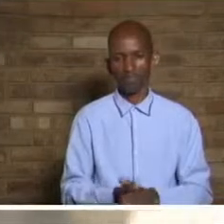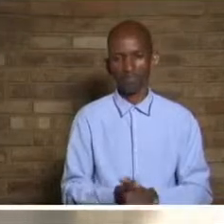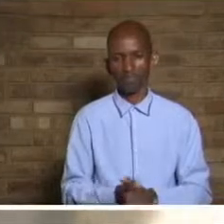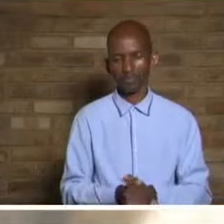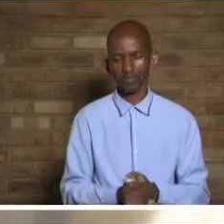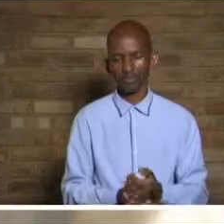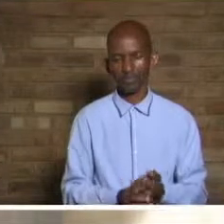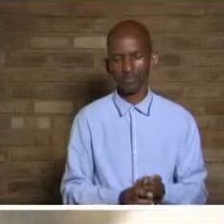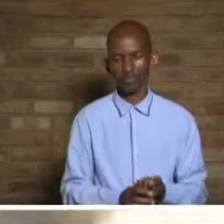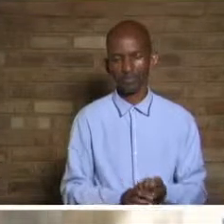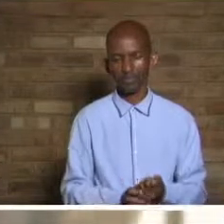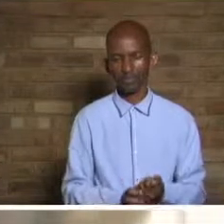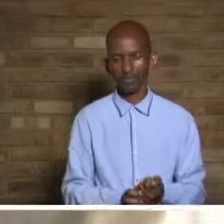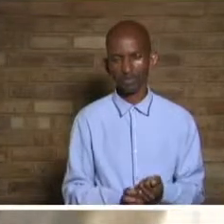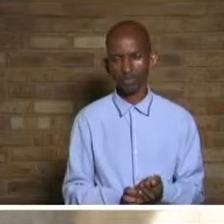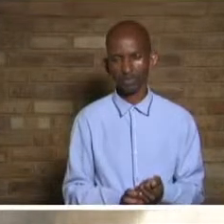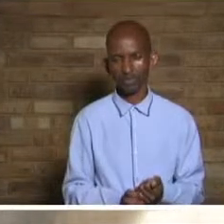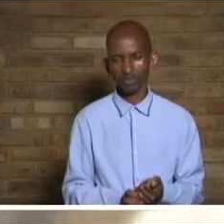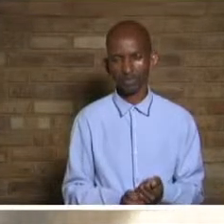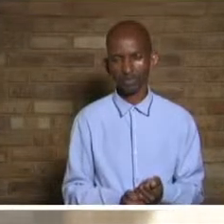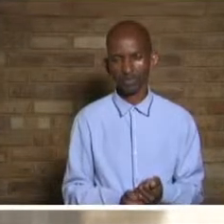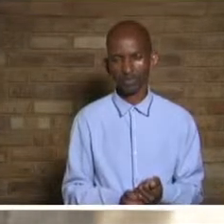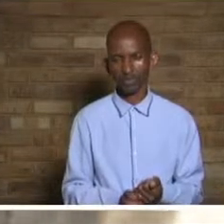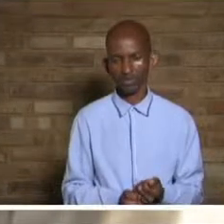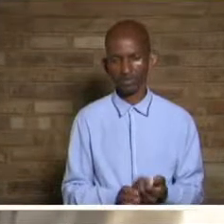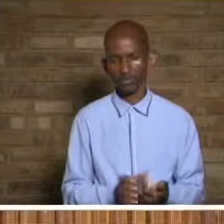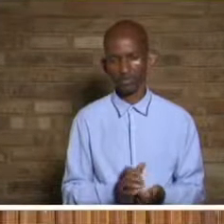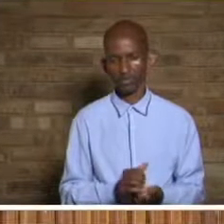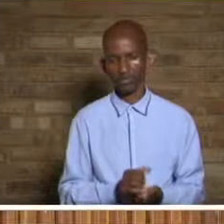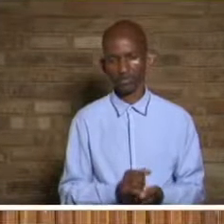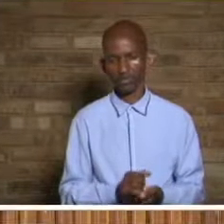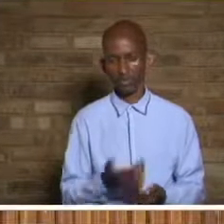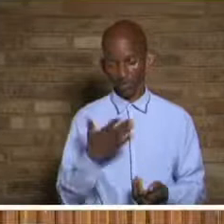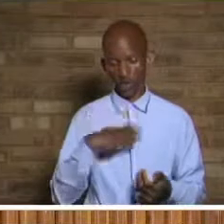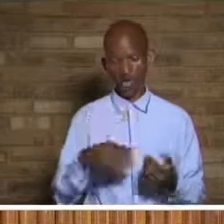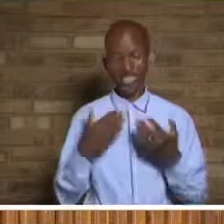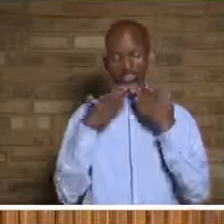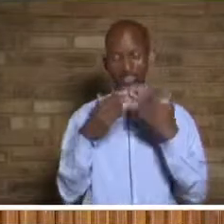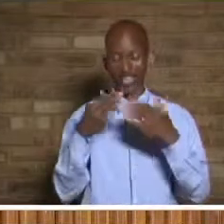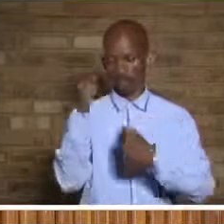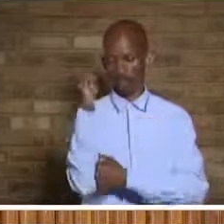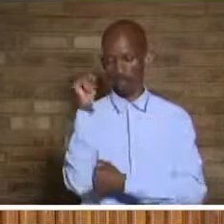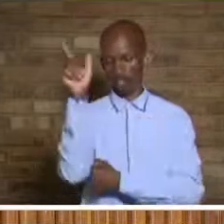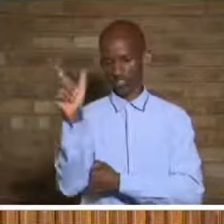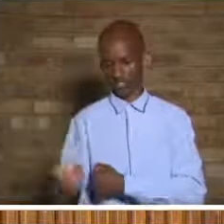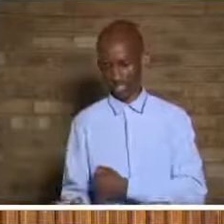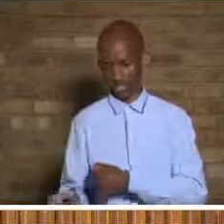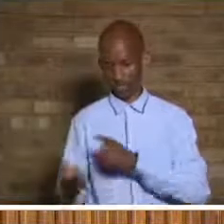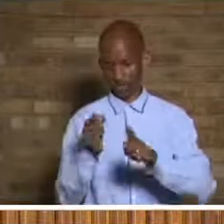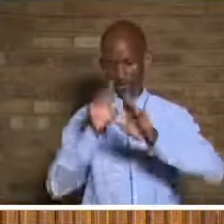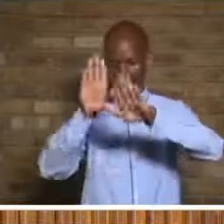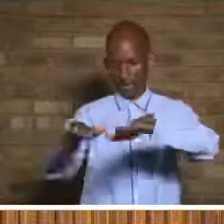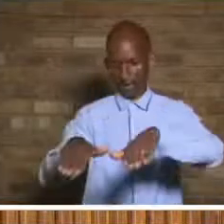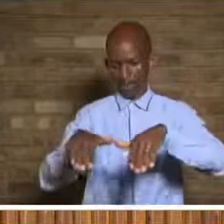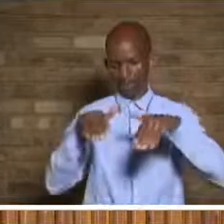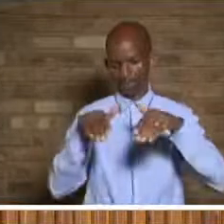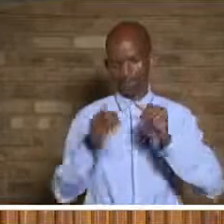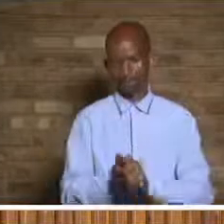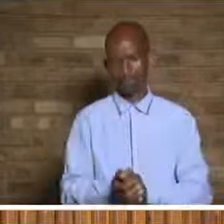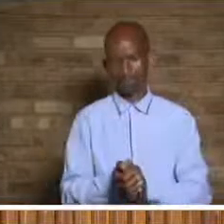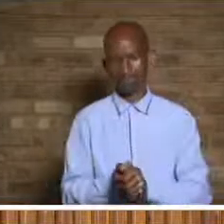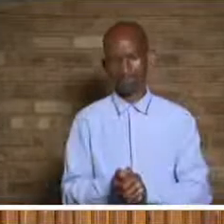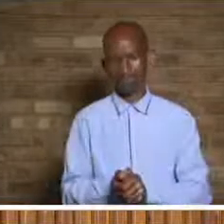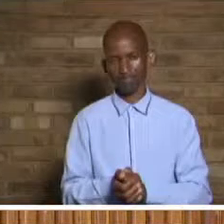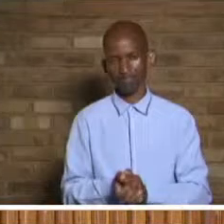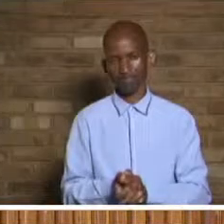ukuyalela iParliament ukuthi lithathe ziphi inqumo noma yiphi indlela. I want to thank officials of parliament Sifisa ukubonga bonke